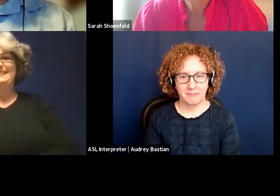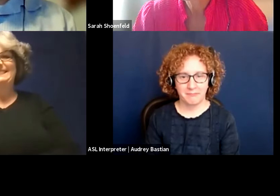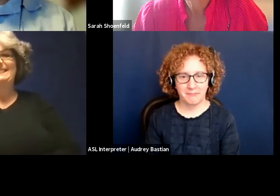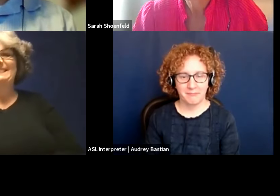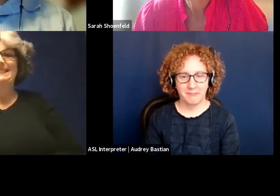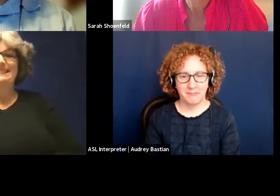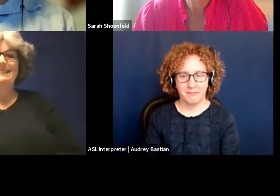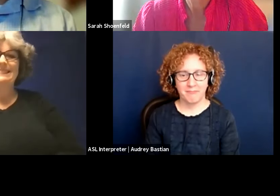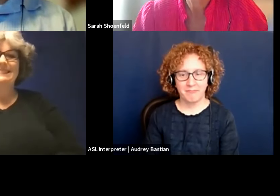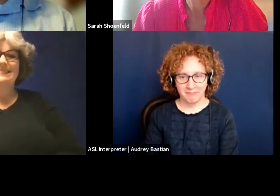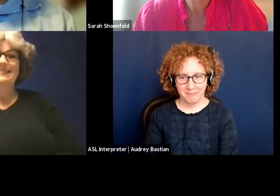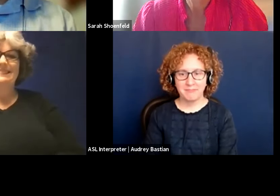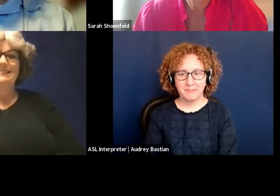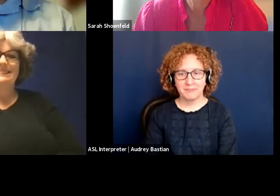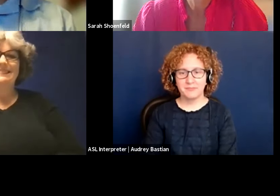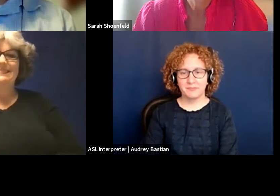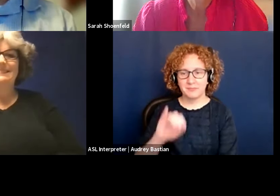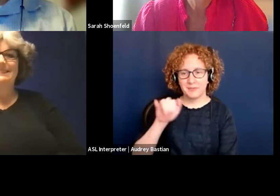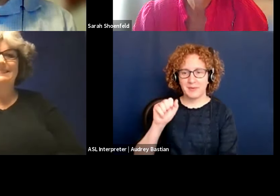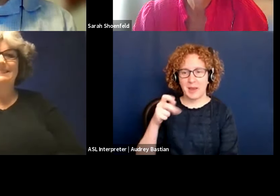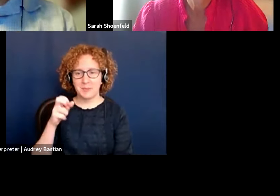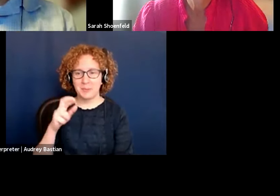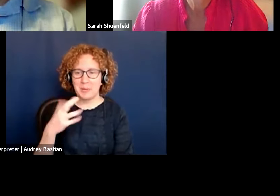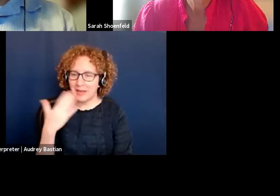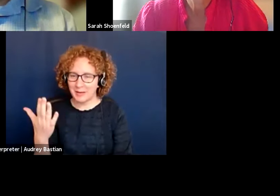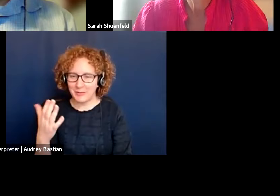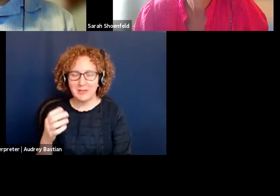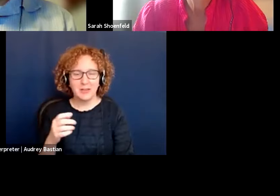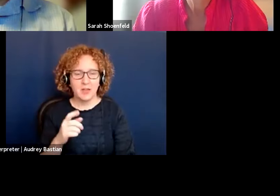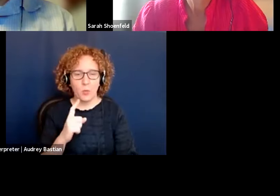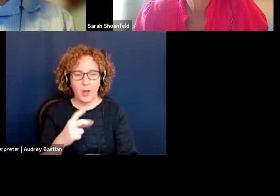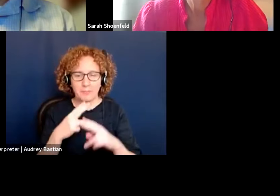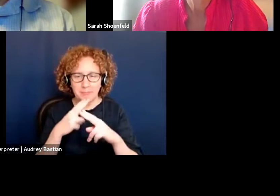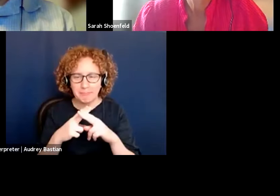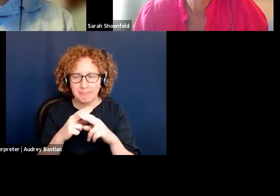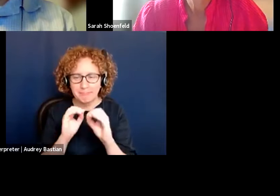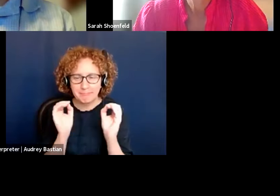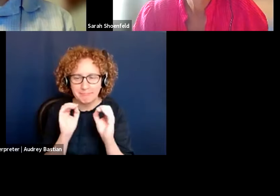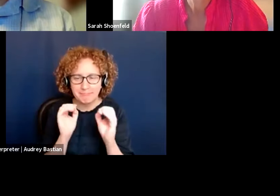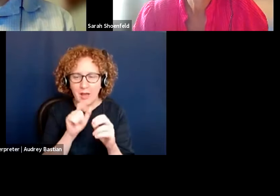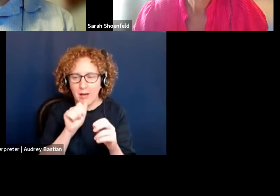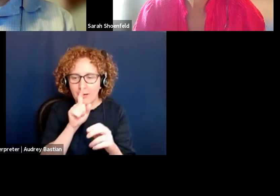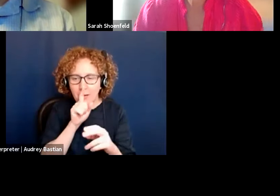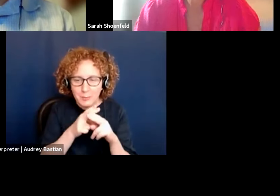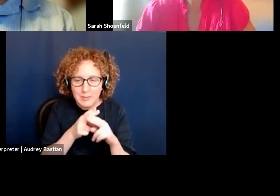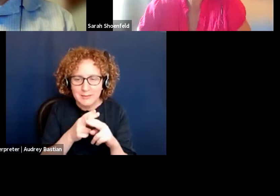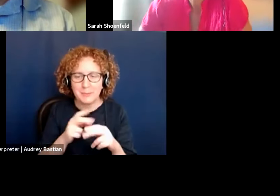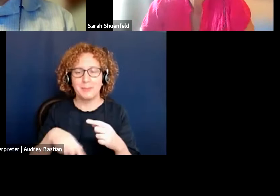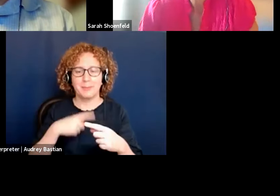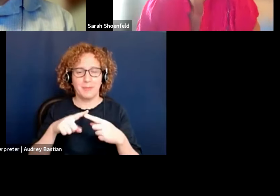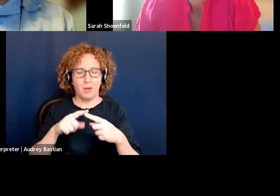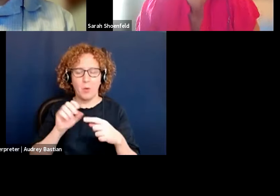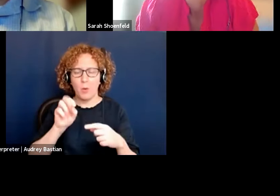Great, thank you. We have a question from an anonymous attendee about kind of oral history approach.